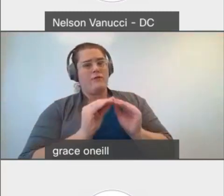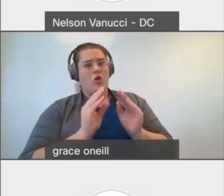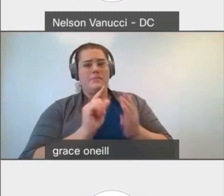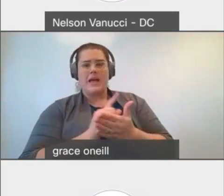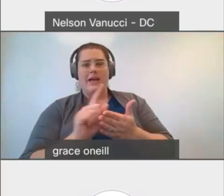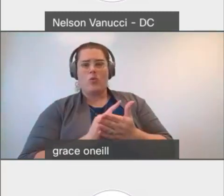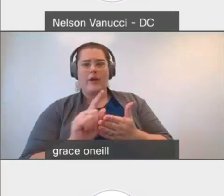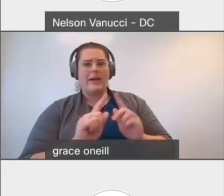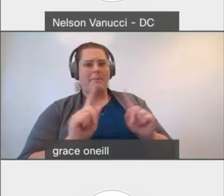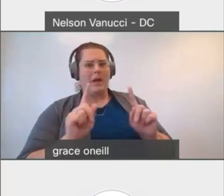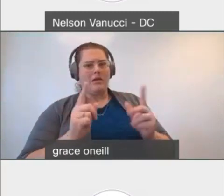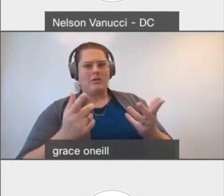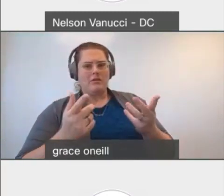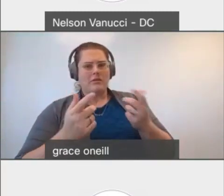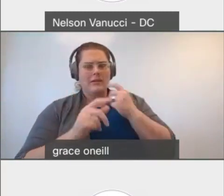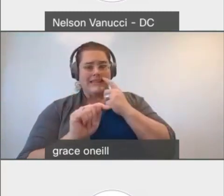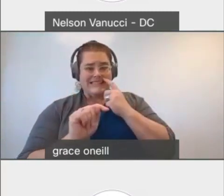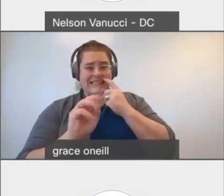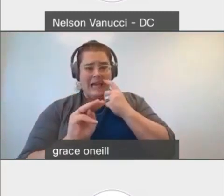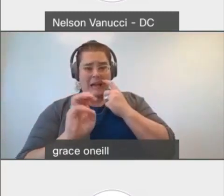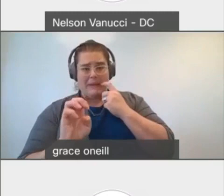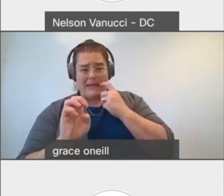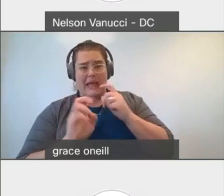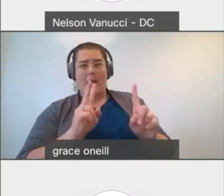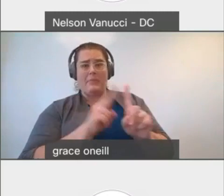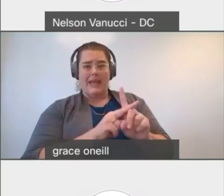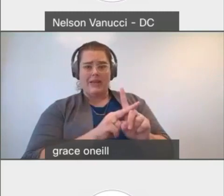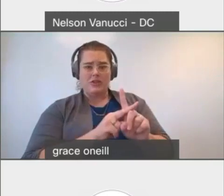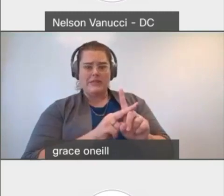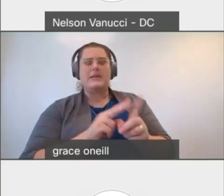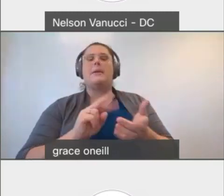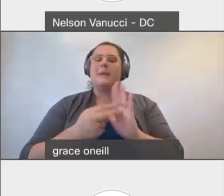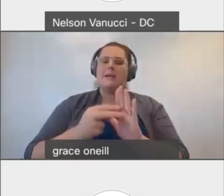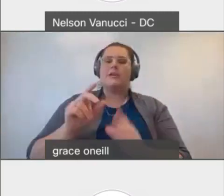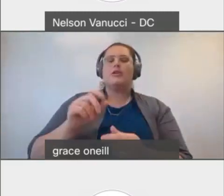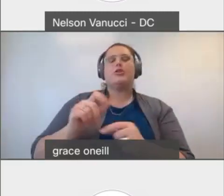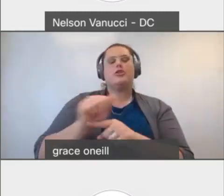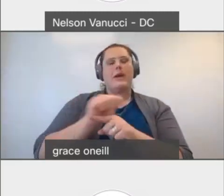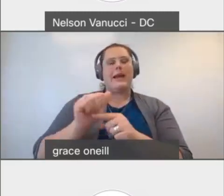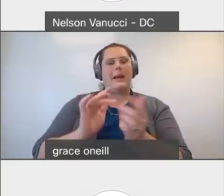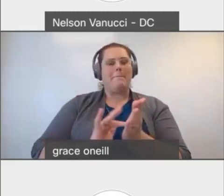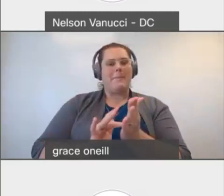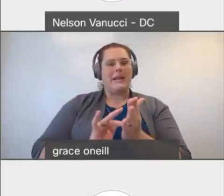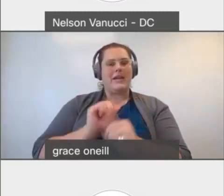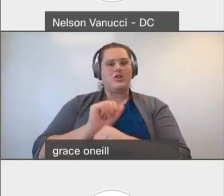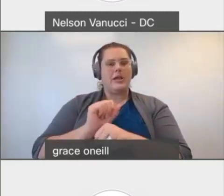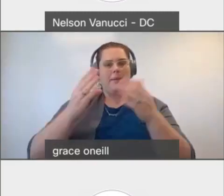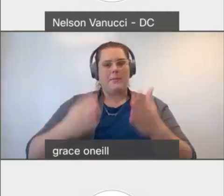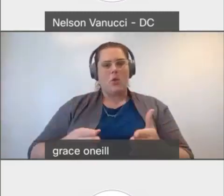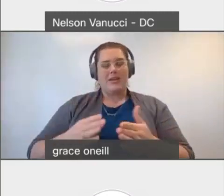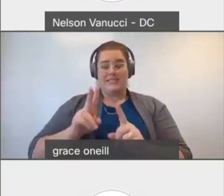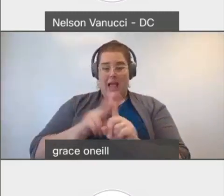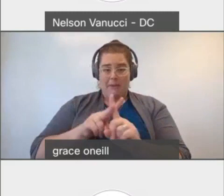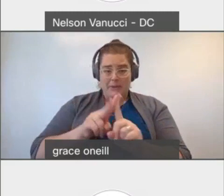some responsiveness on TME that's trained medication employees applications and